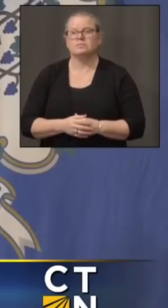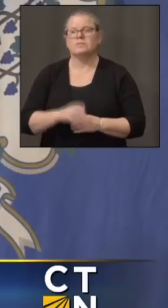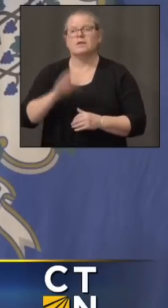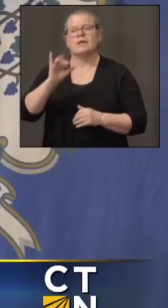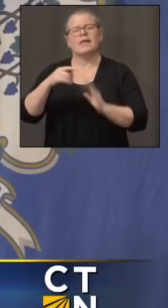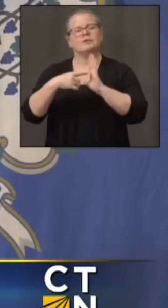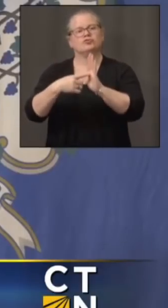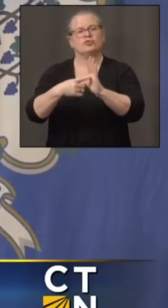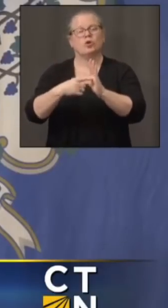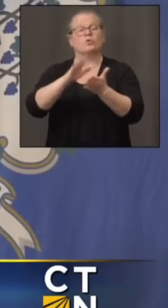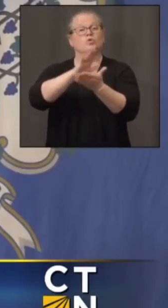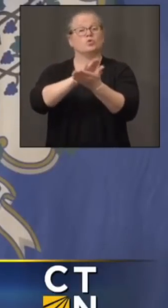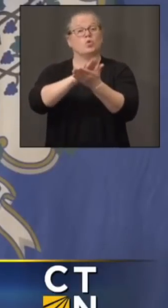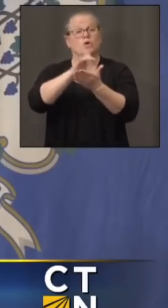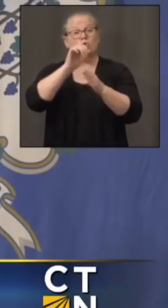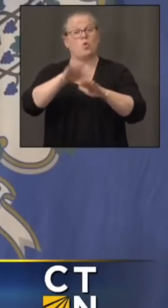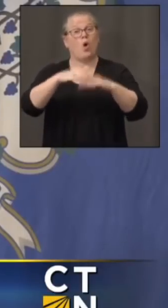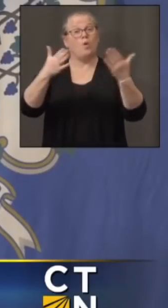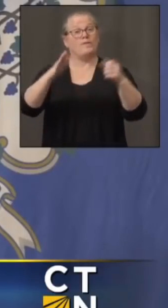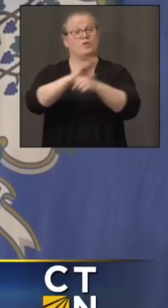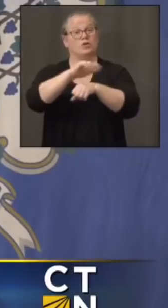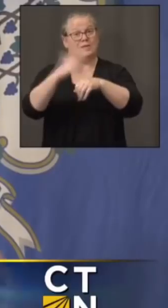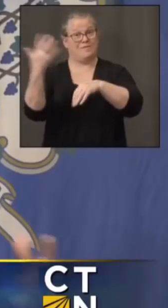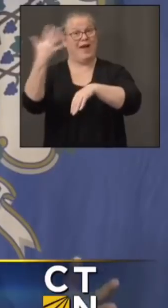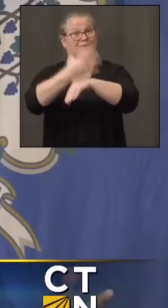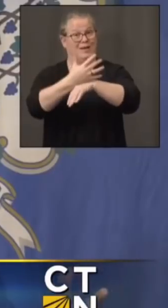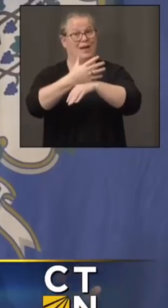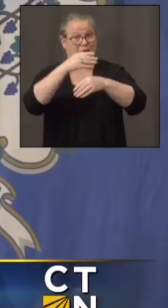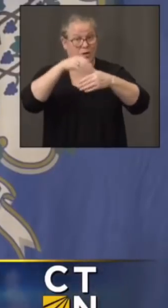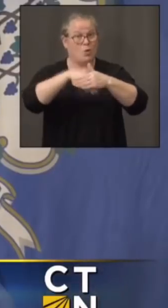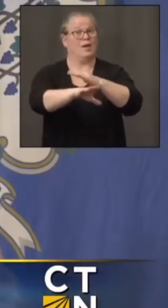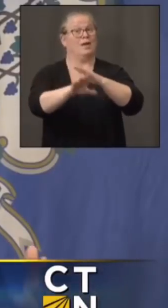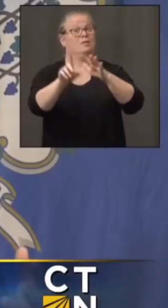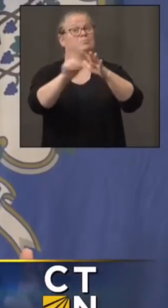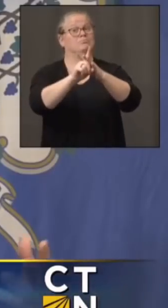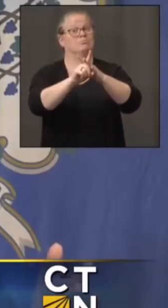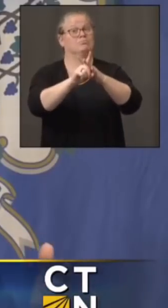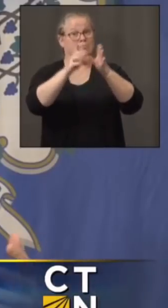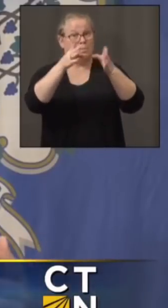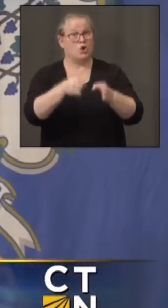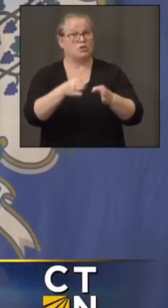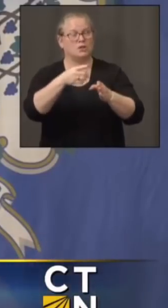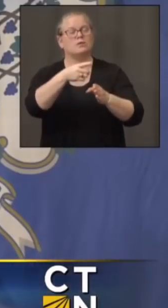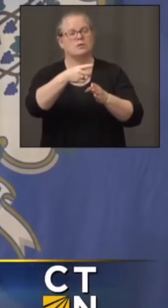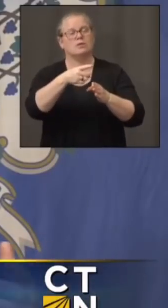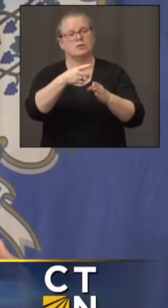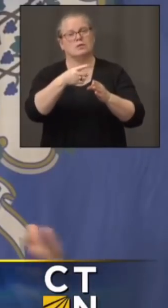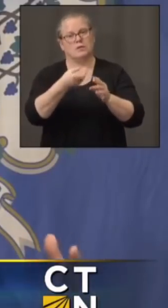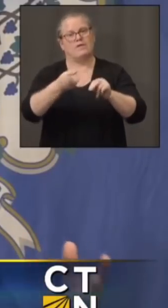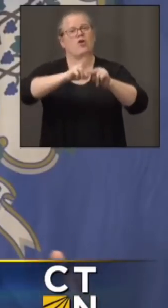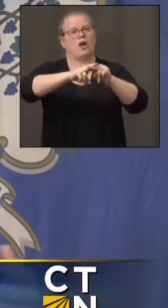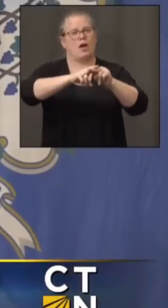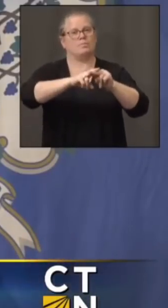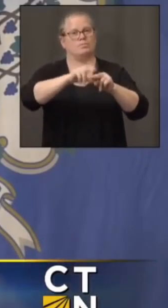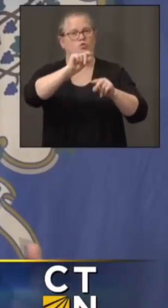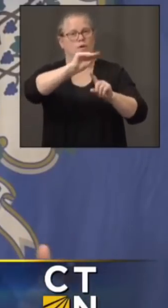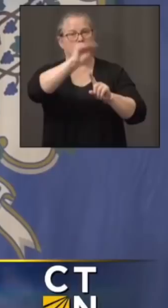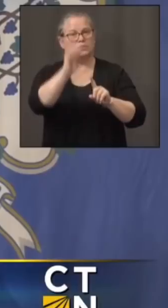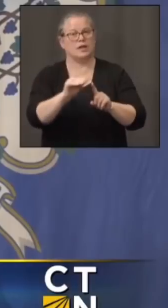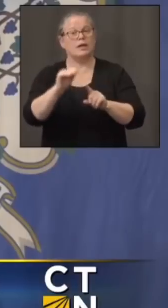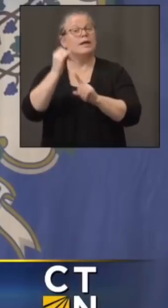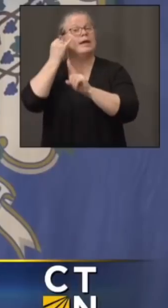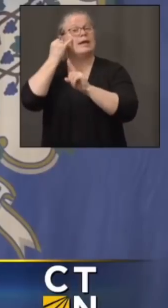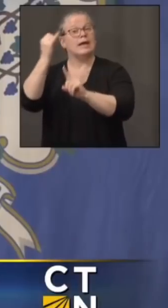20% of them, that's where some of that increase was, but you were much more likely to have gotten infected if you weren't in school full time,